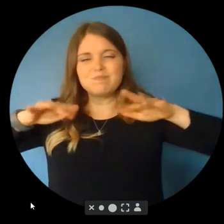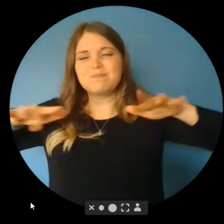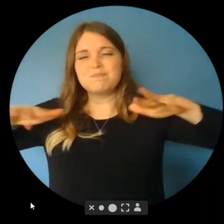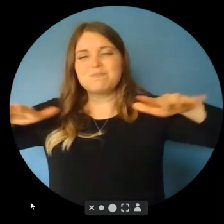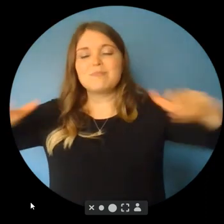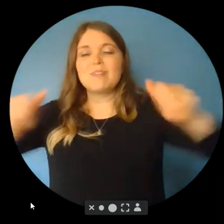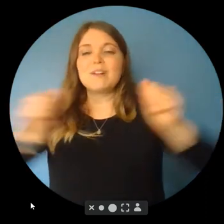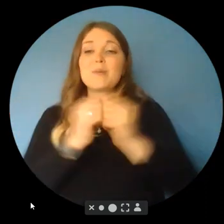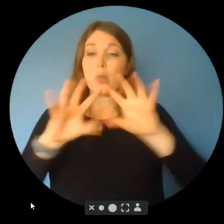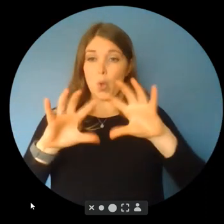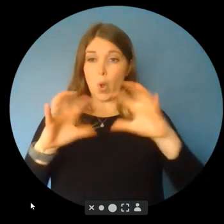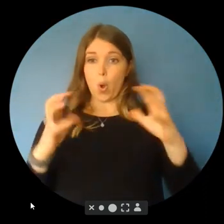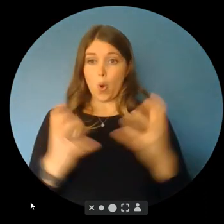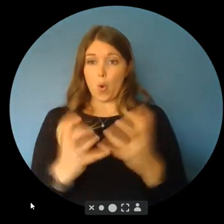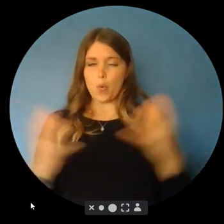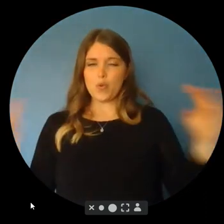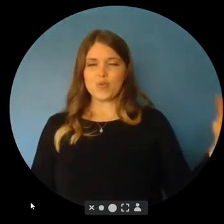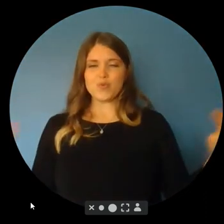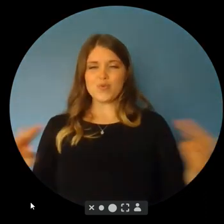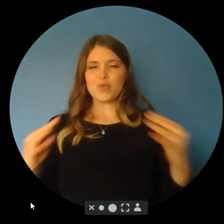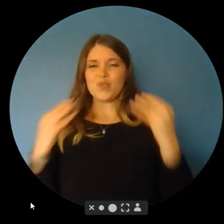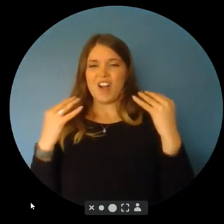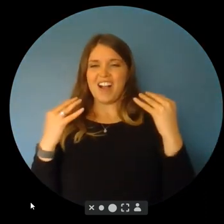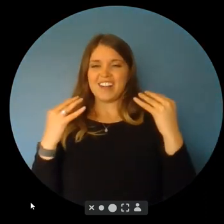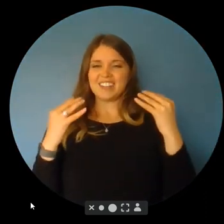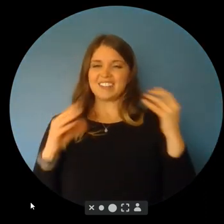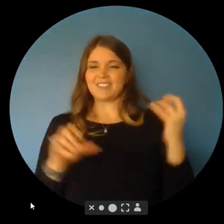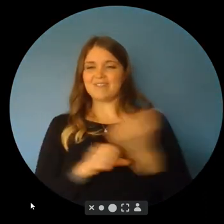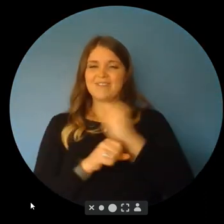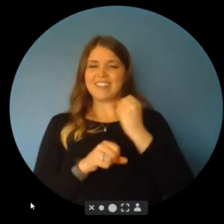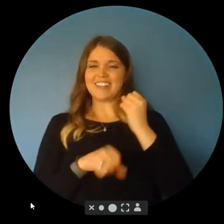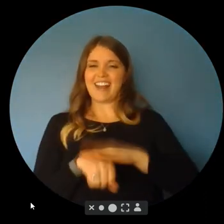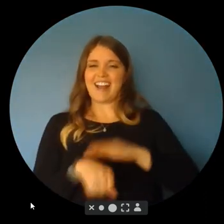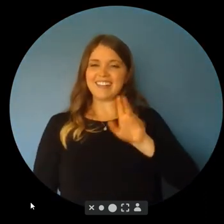world watching you win on TV.